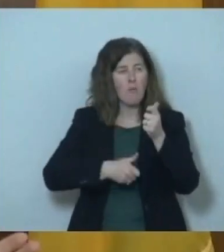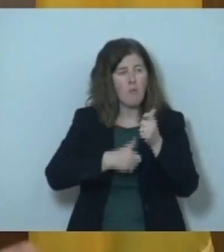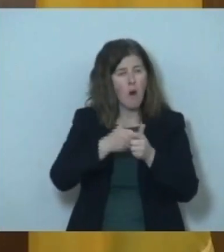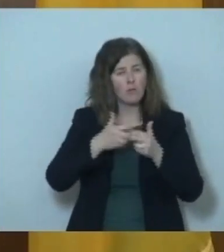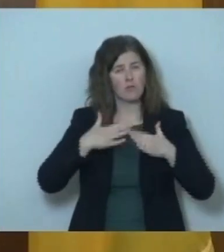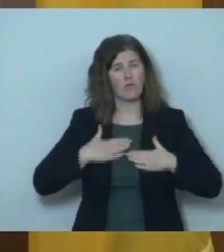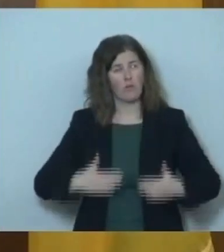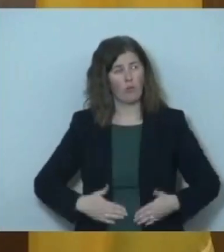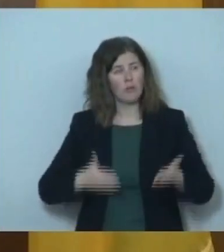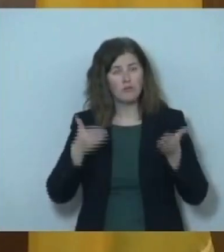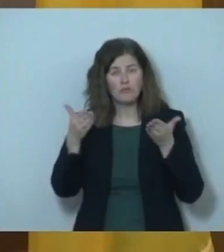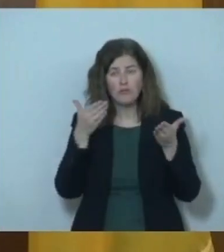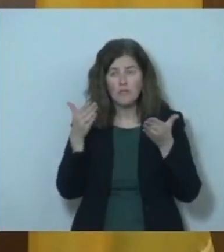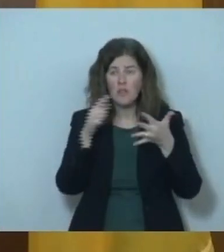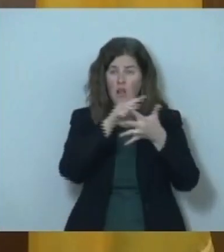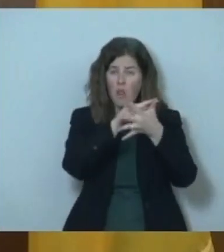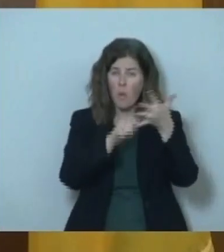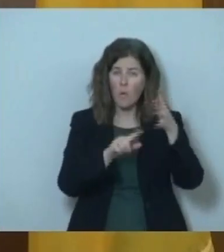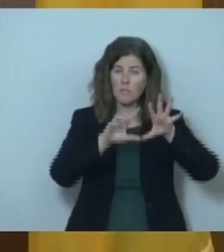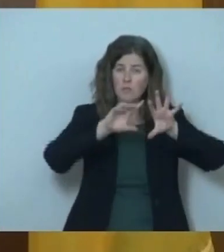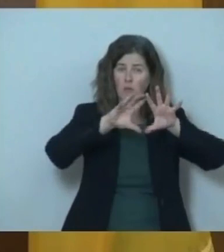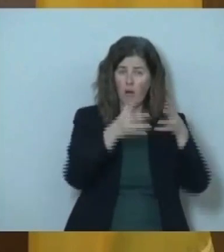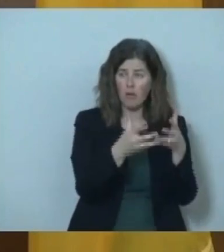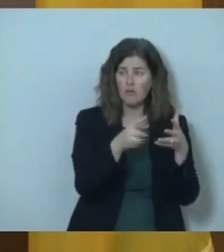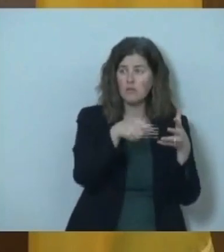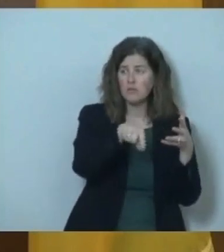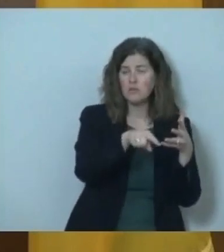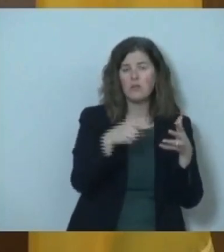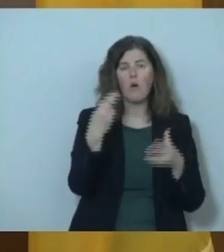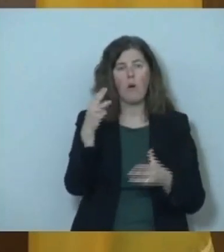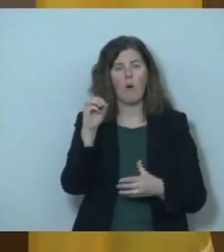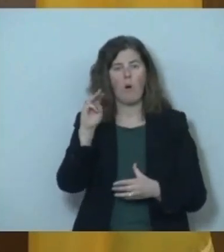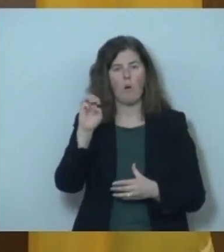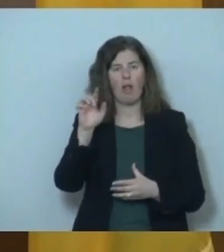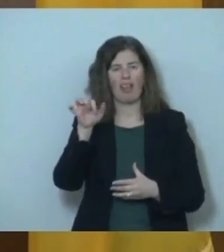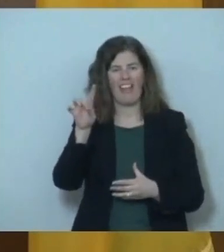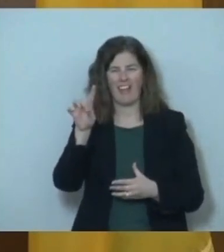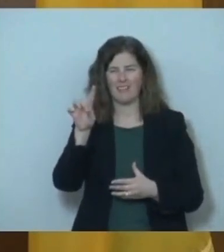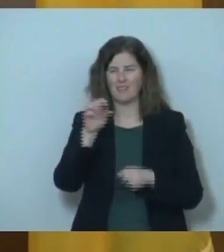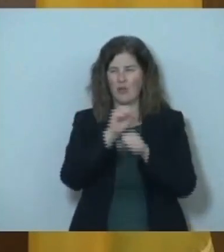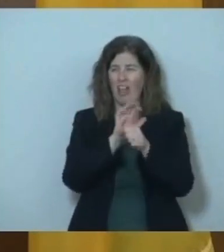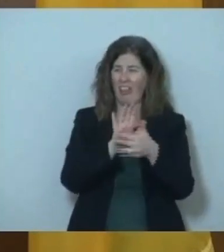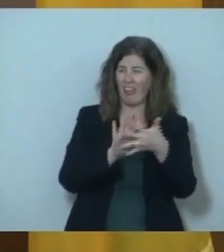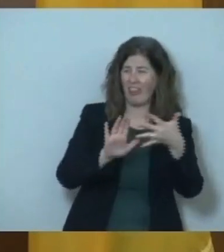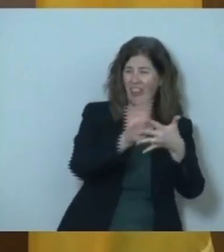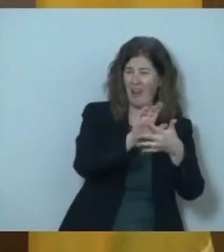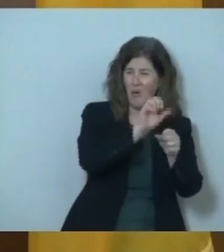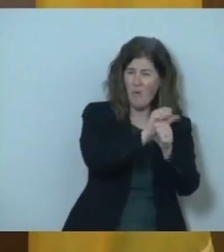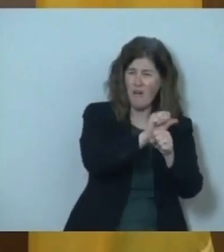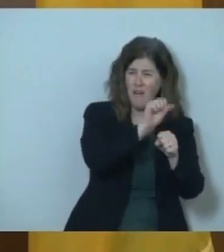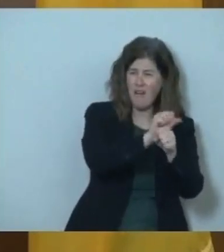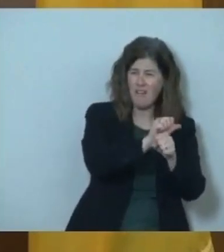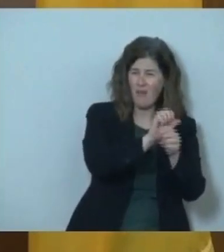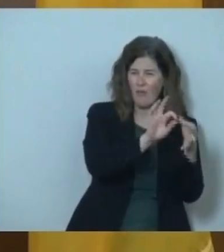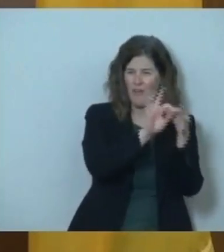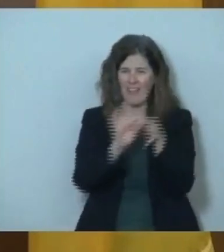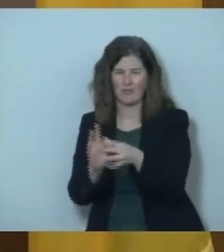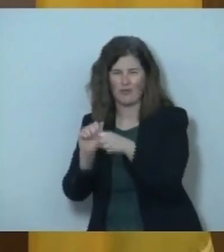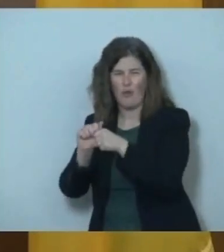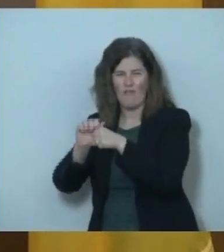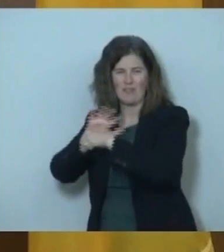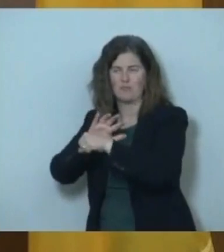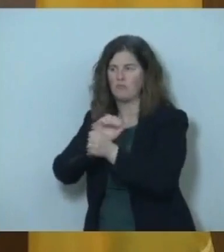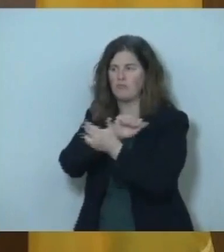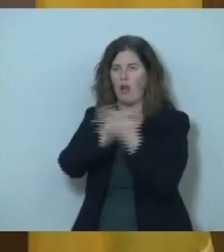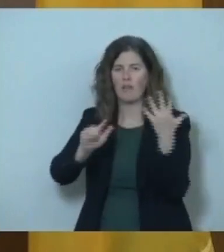Human Services Department and in Homeland Security, all of the work that they are doing is COVID-19 related, all